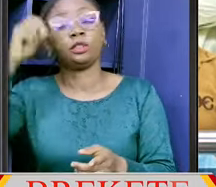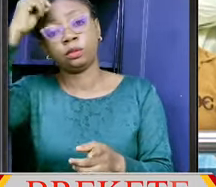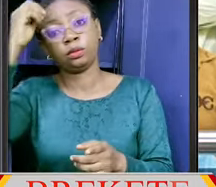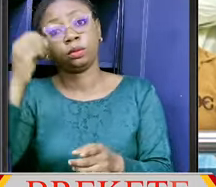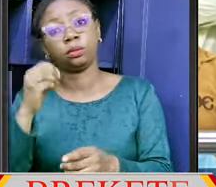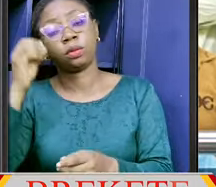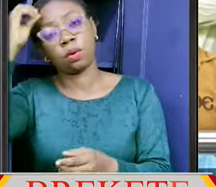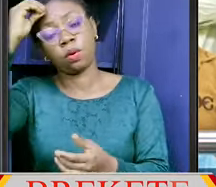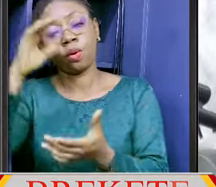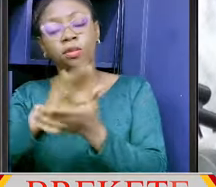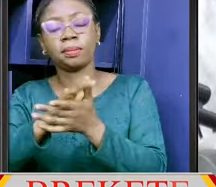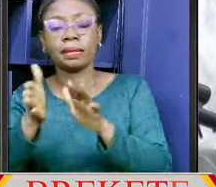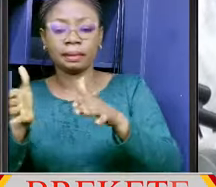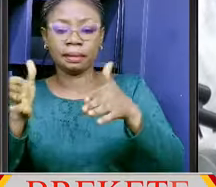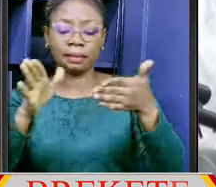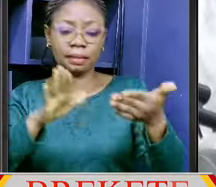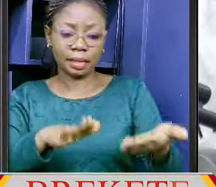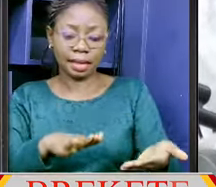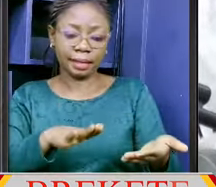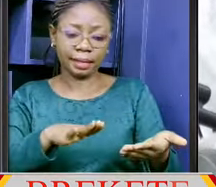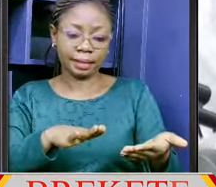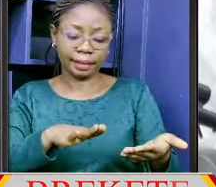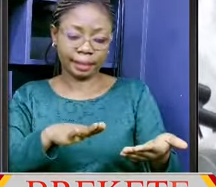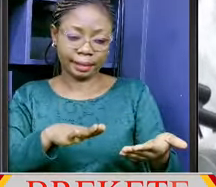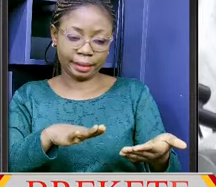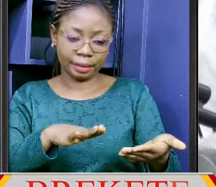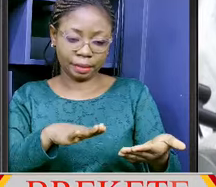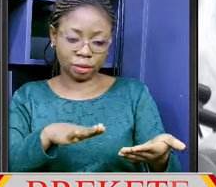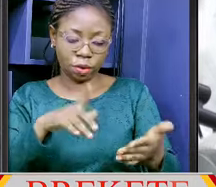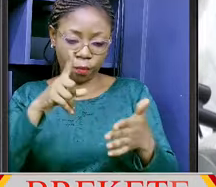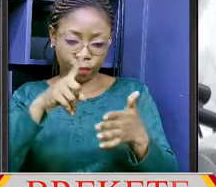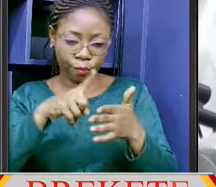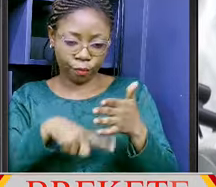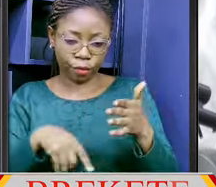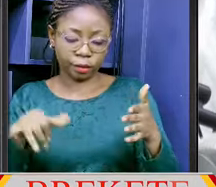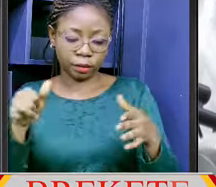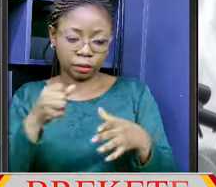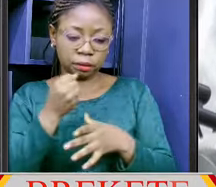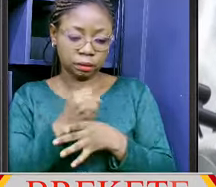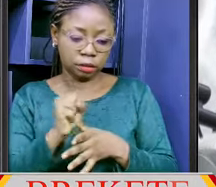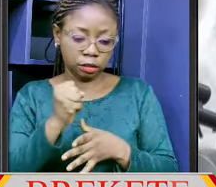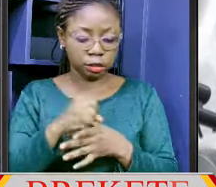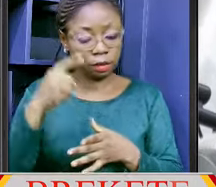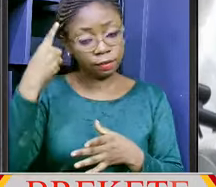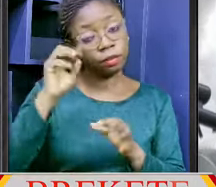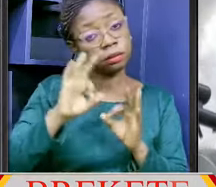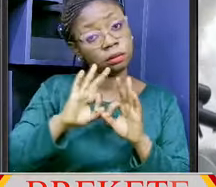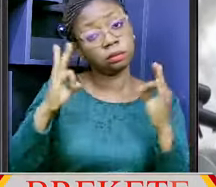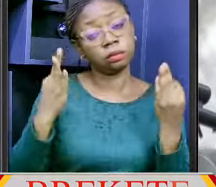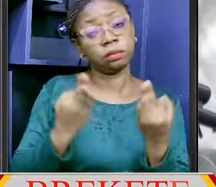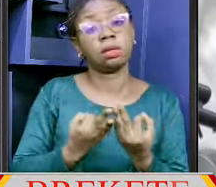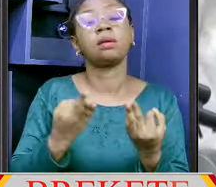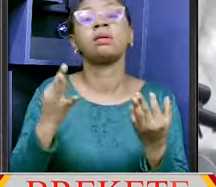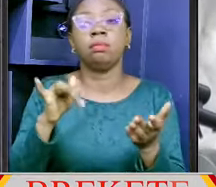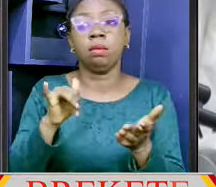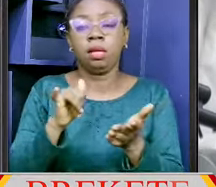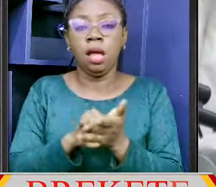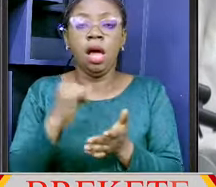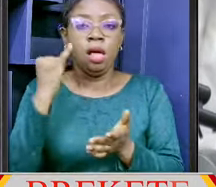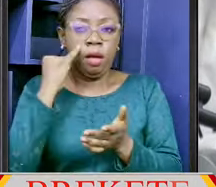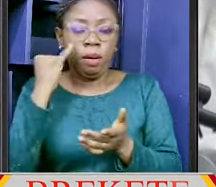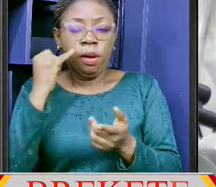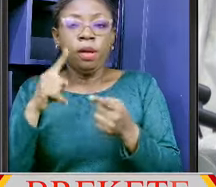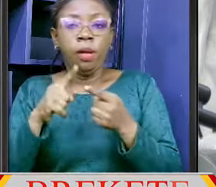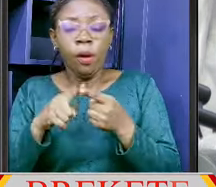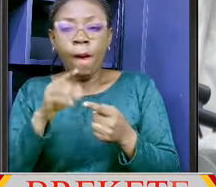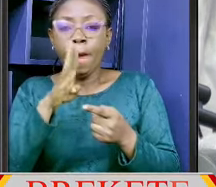The in things, Abi, waiting the share for the family, we say suppose be